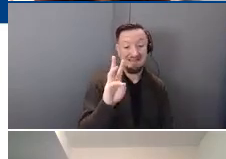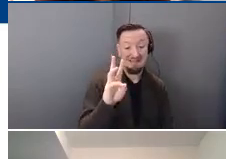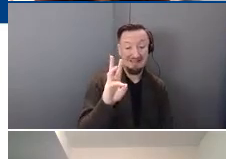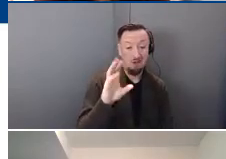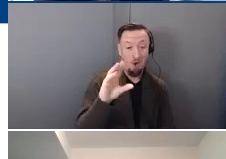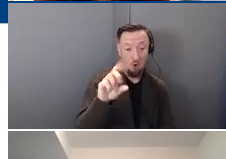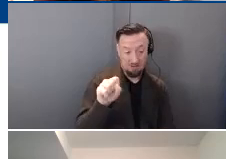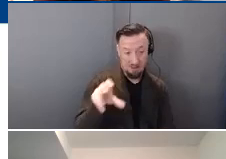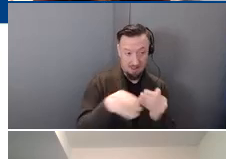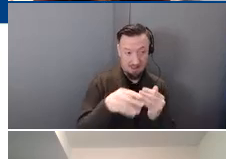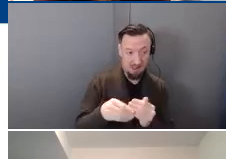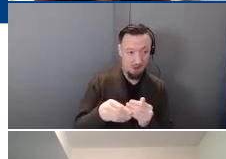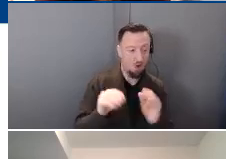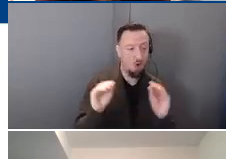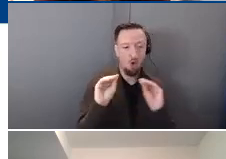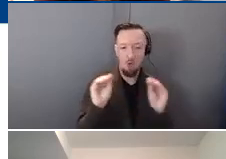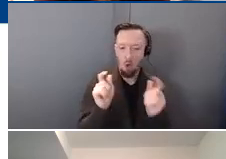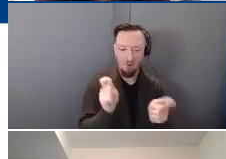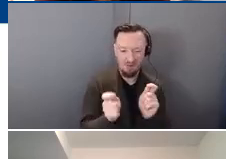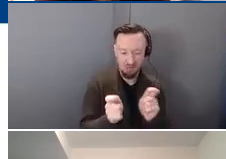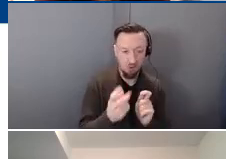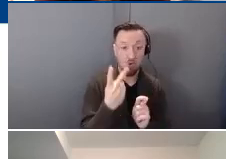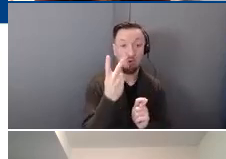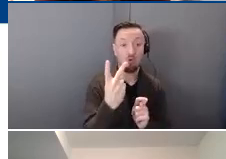were revised, and 2 codes were deleted.